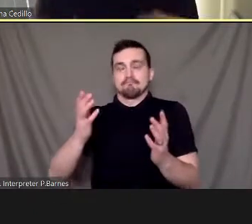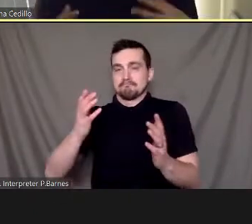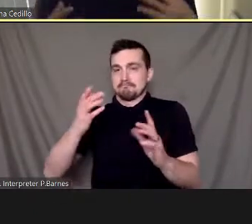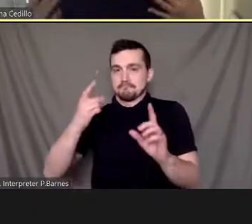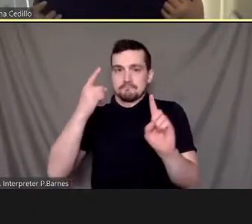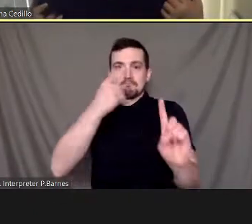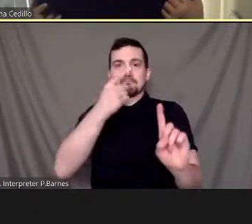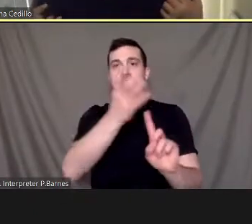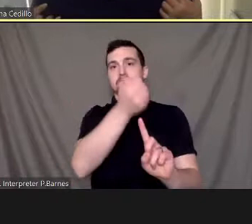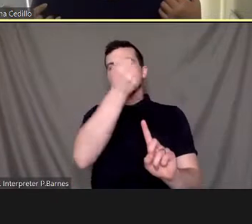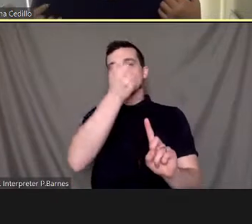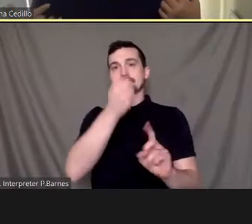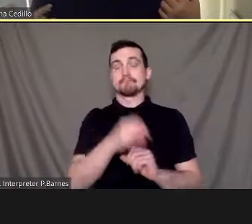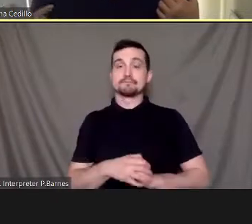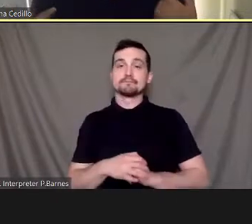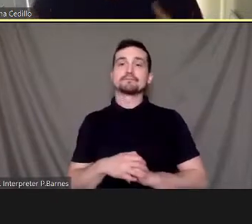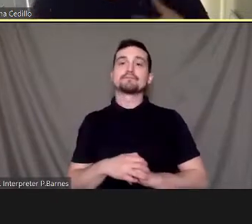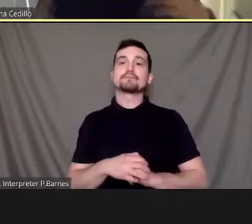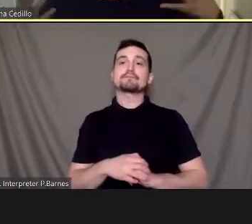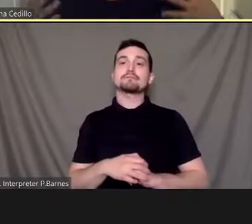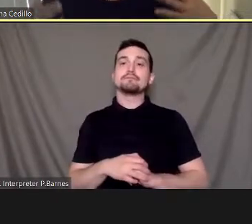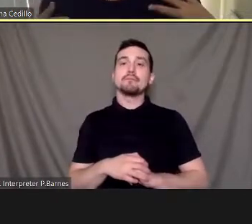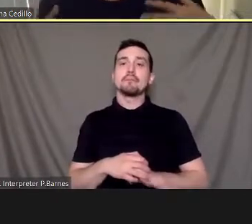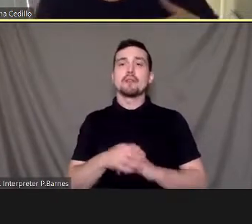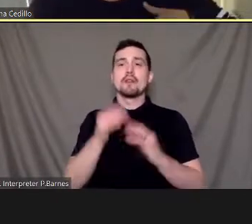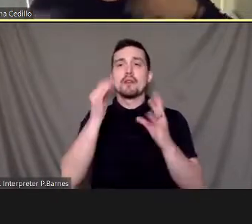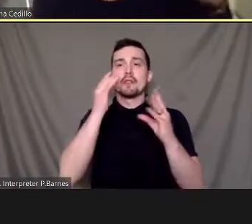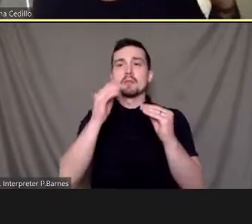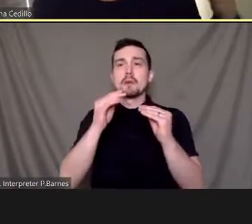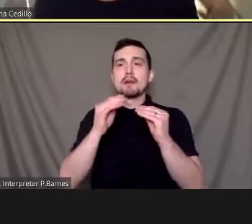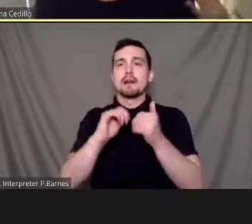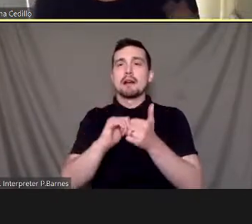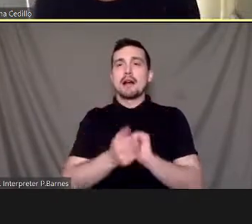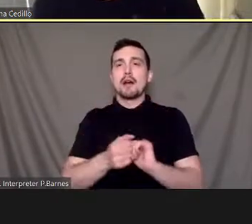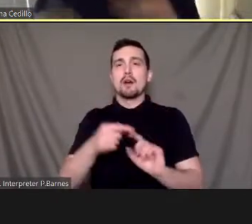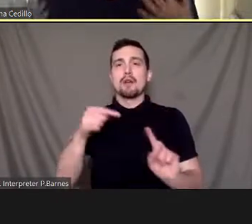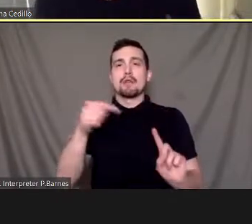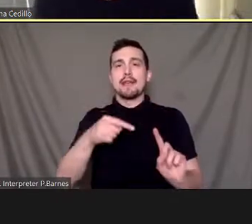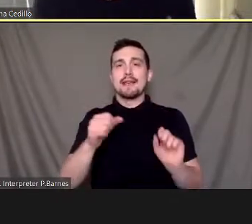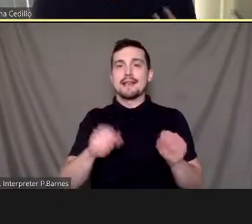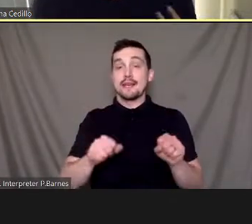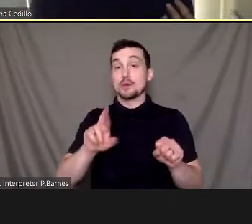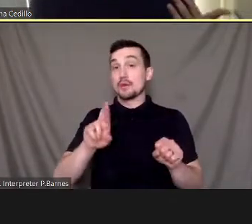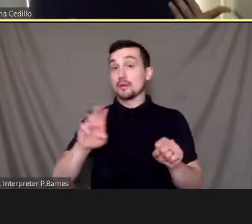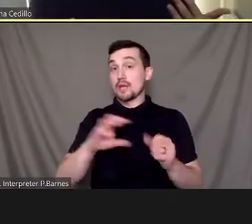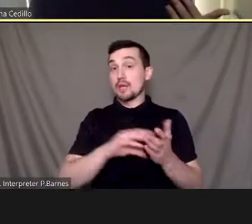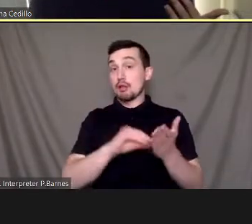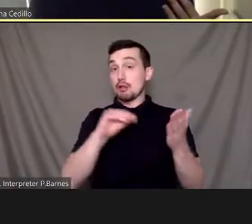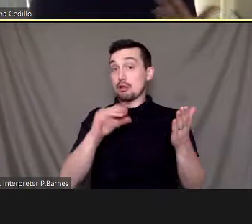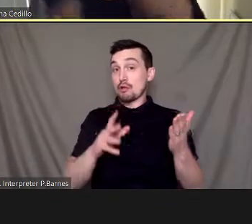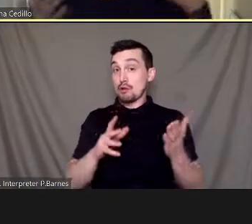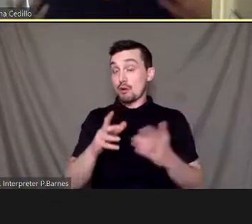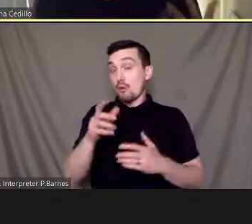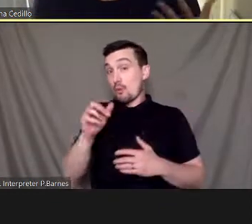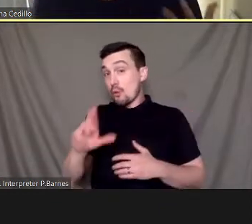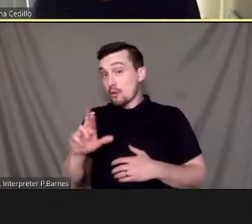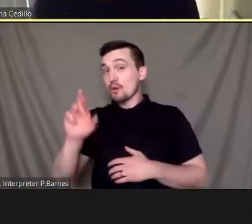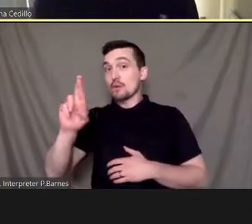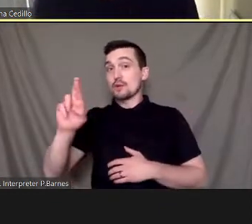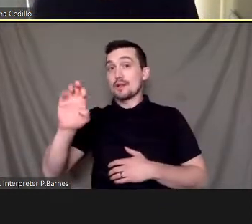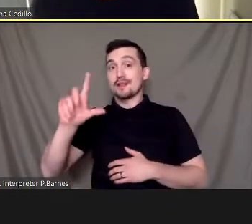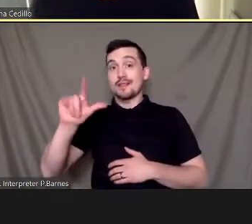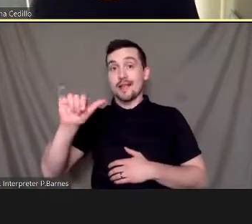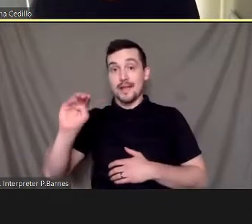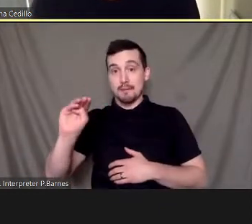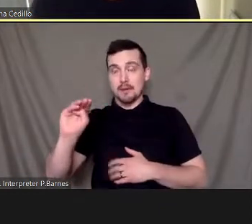So thinking about how they can relearn and or reclaim communal